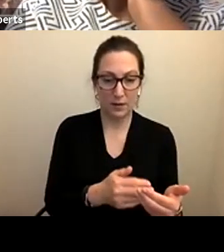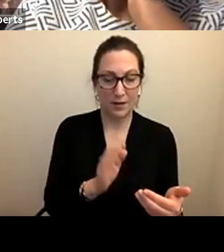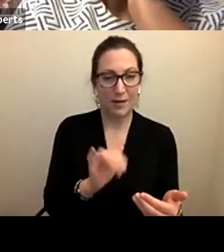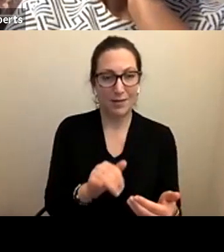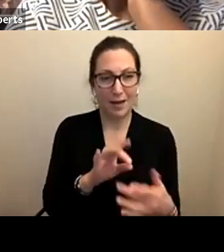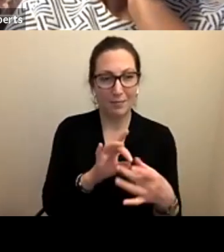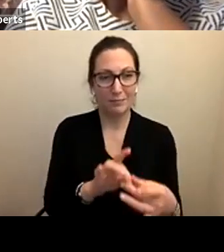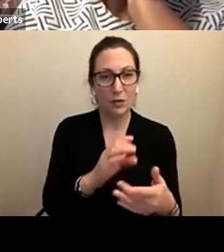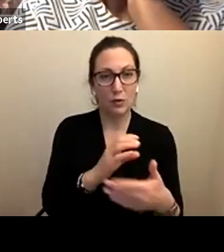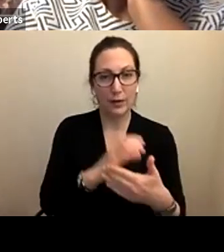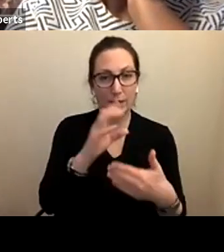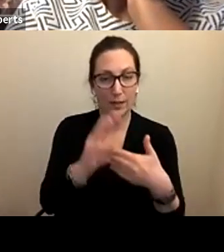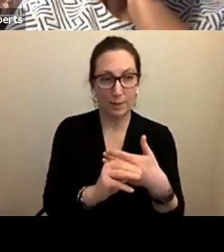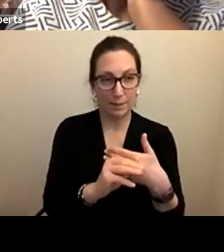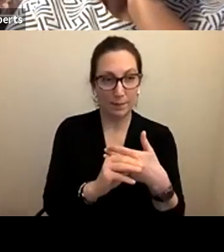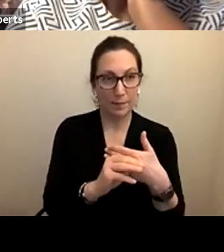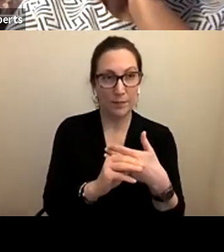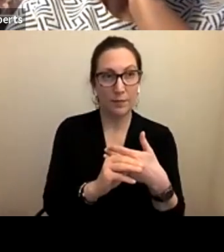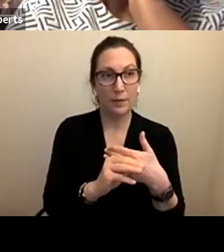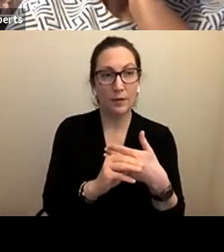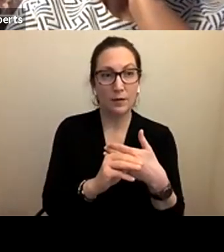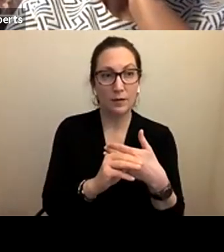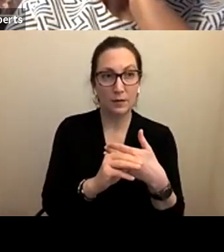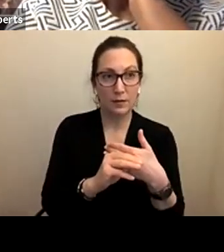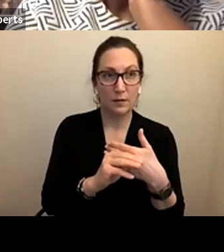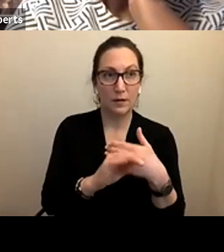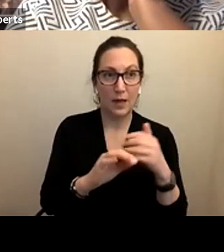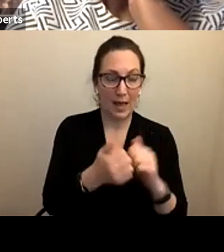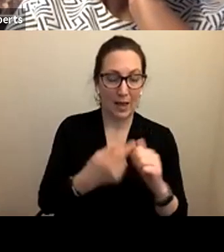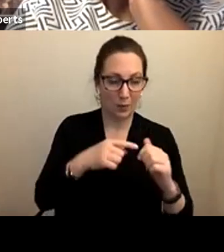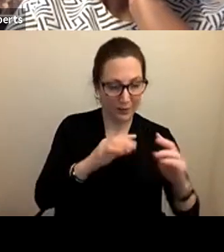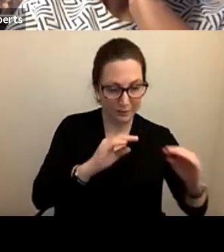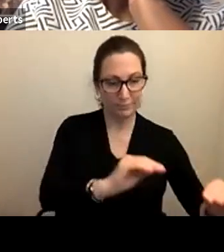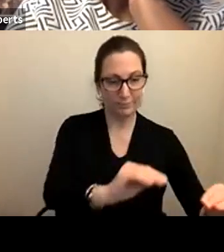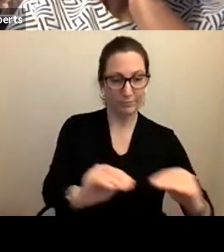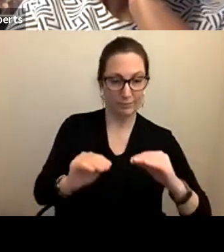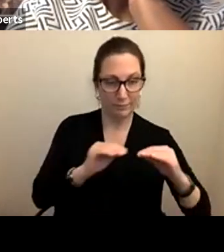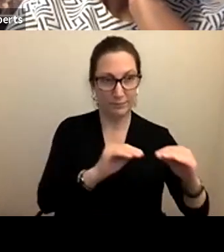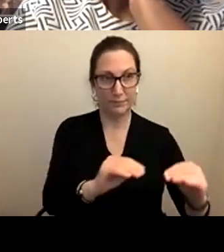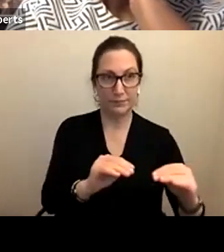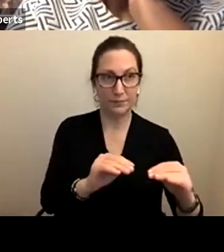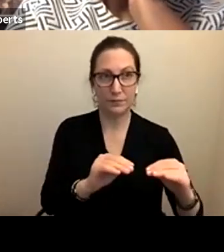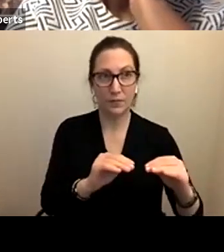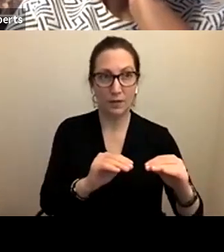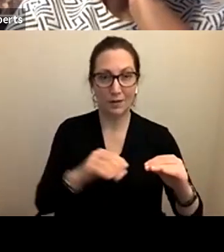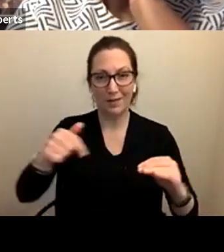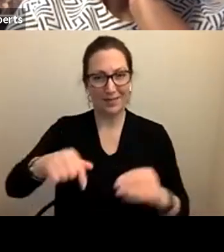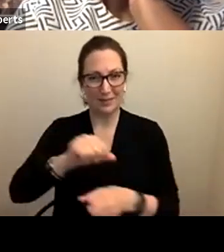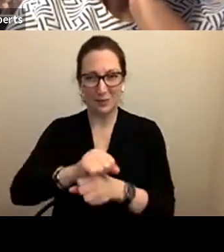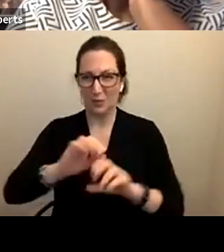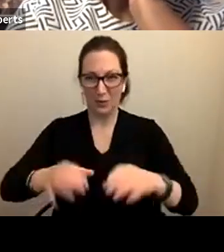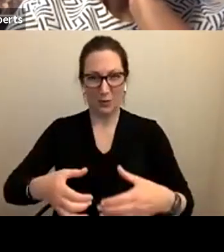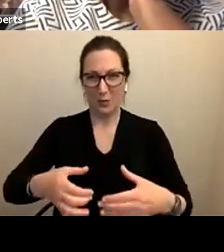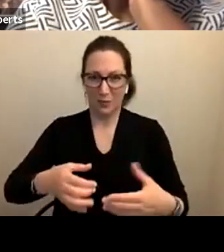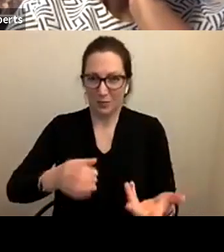curriculum and how it is taught in schools, over which I don't believe this working group has